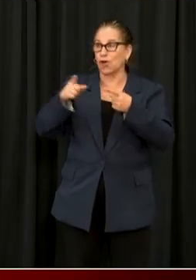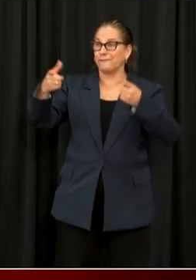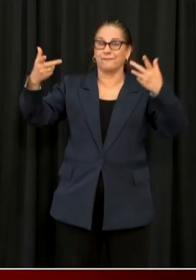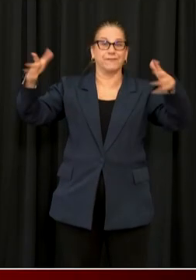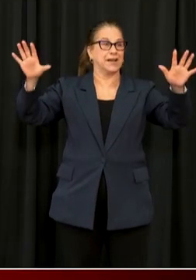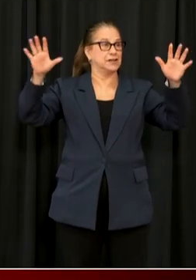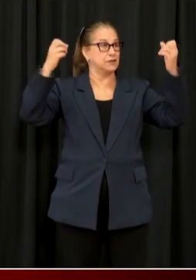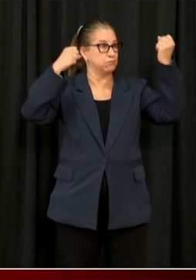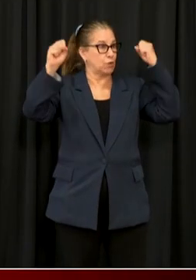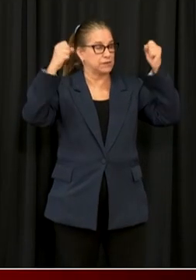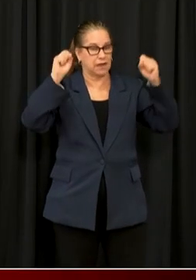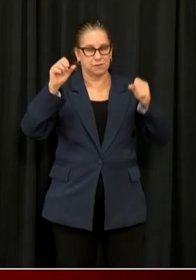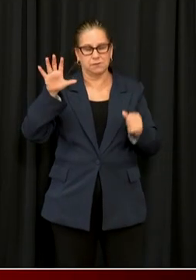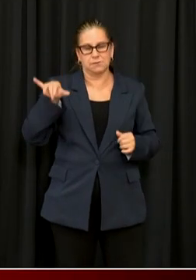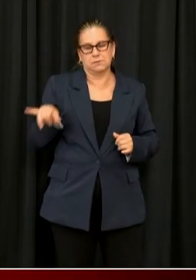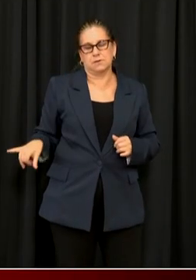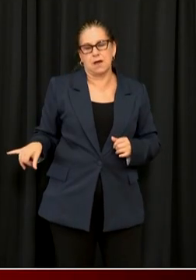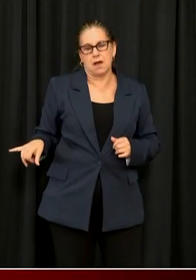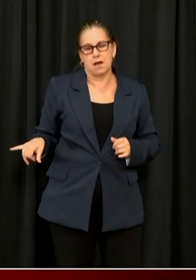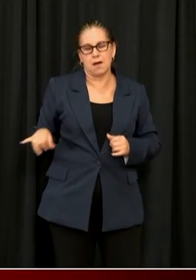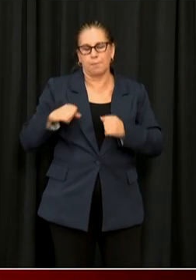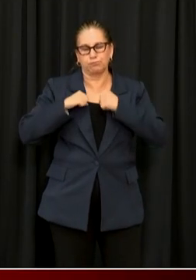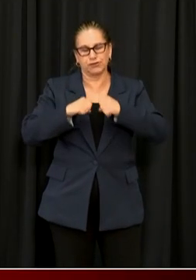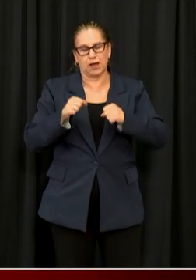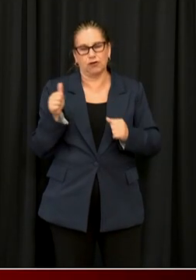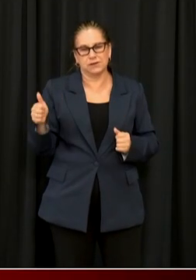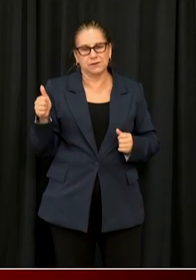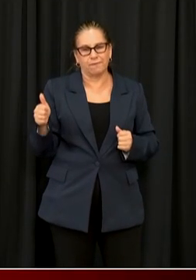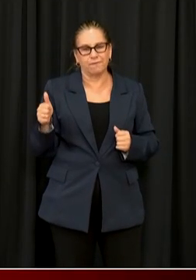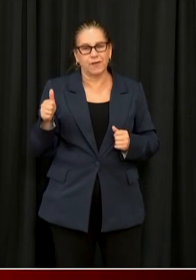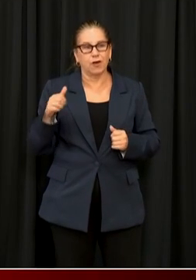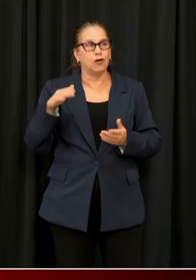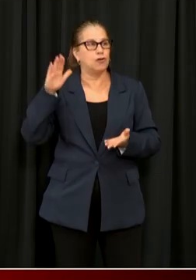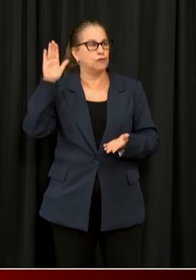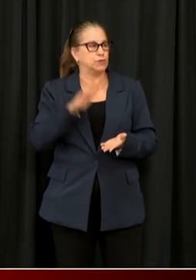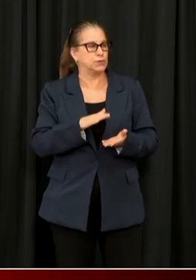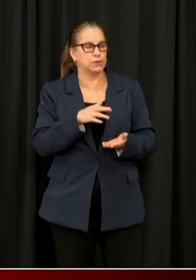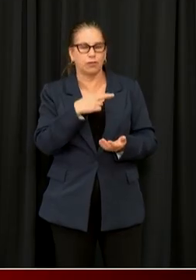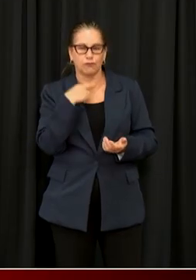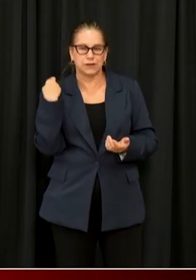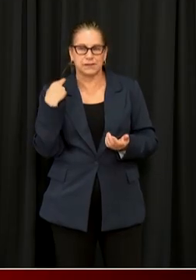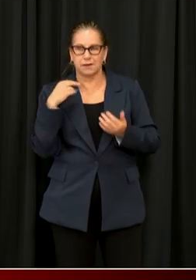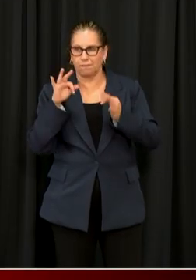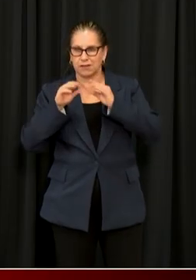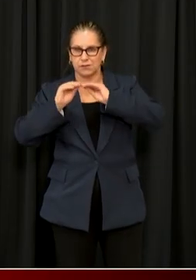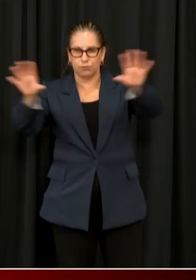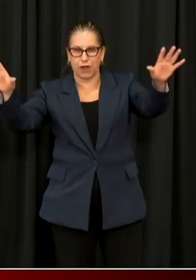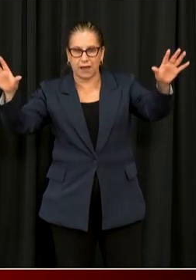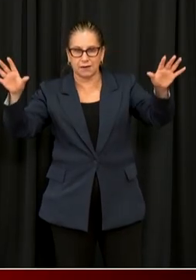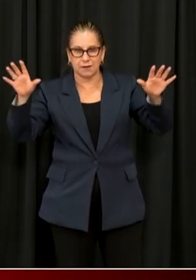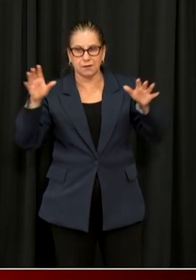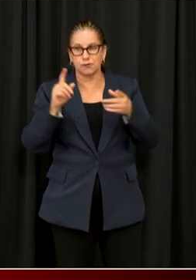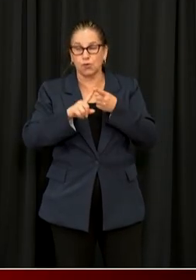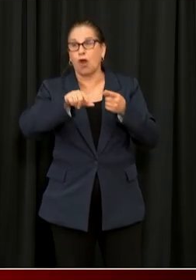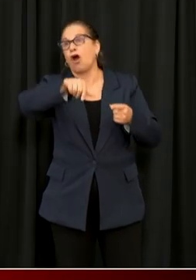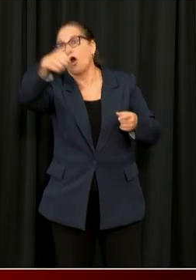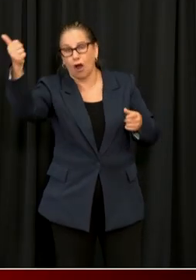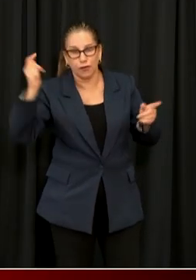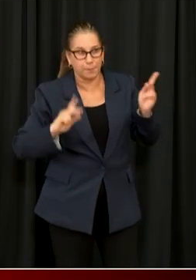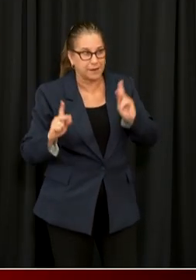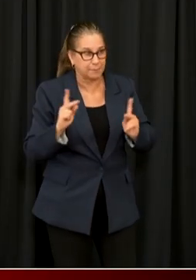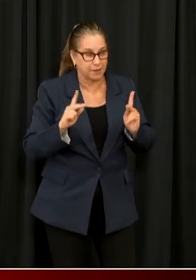rights, so as to decrease the risk that they could potentially be posing to other members of our community